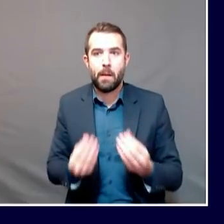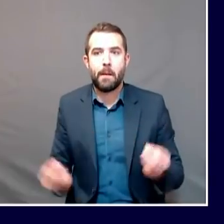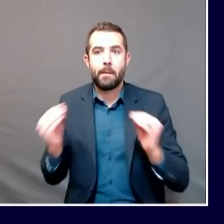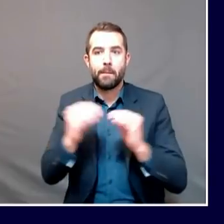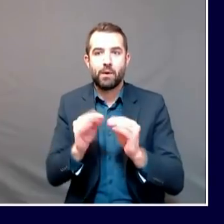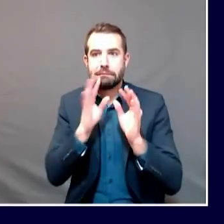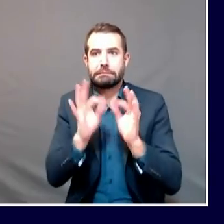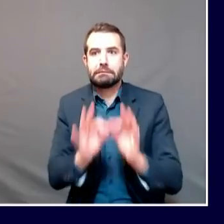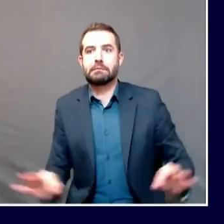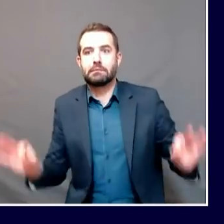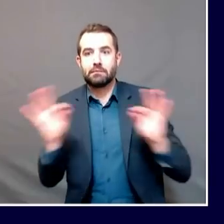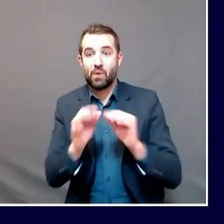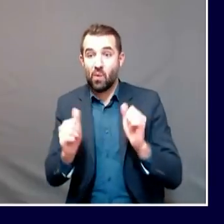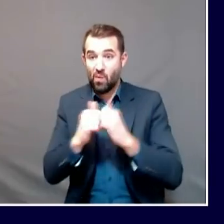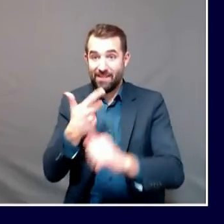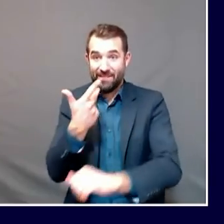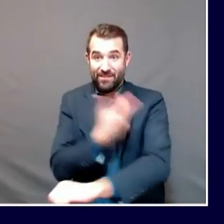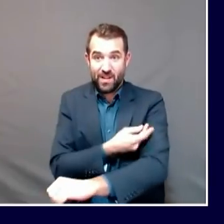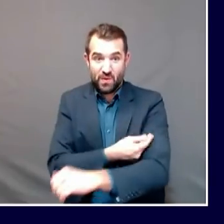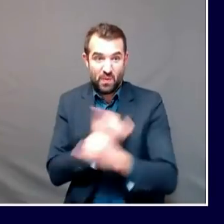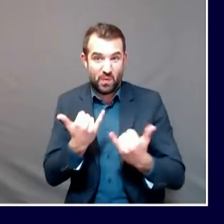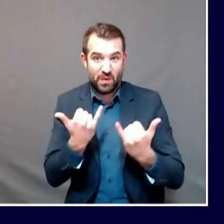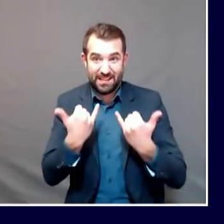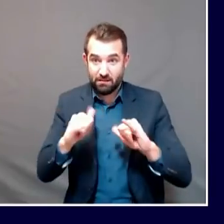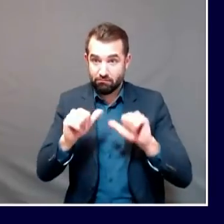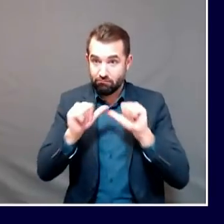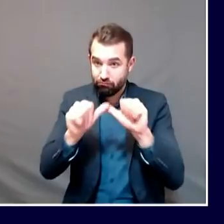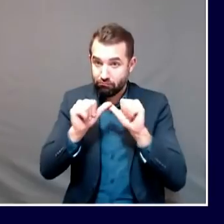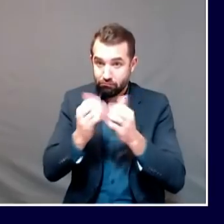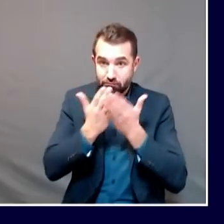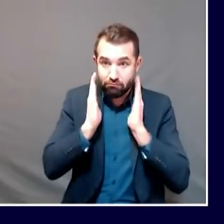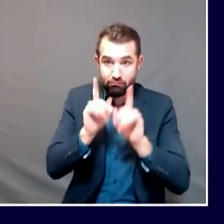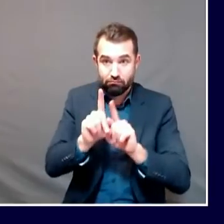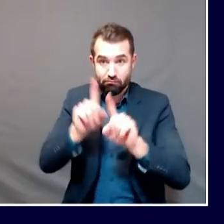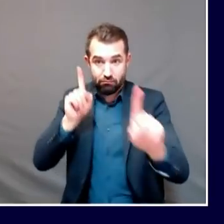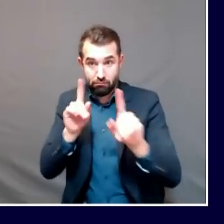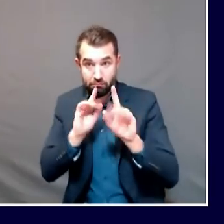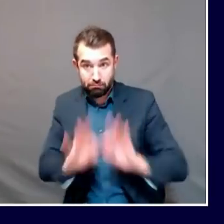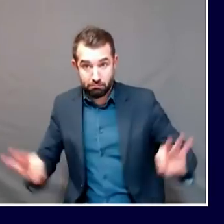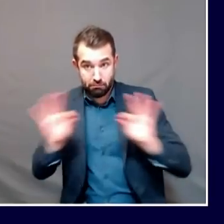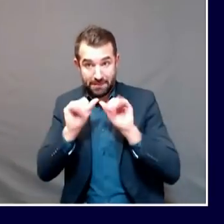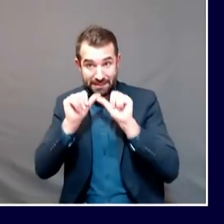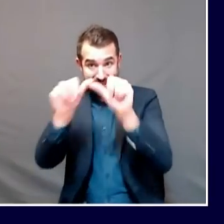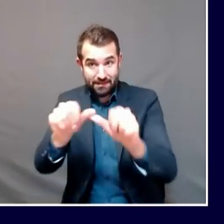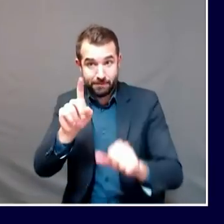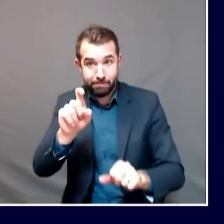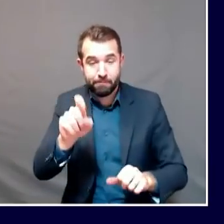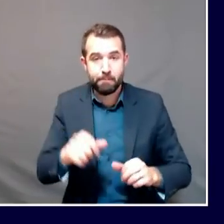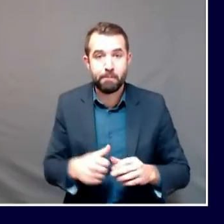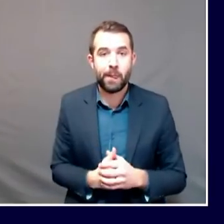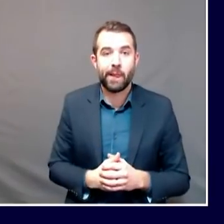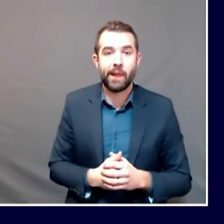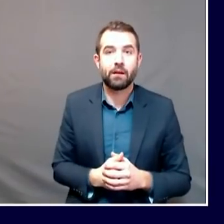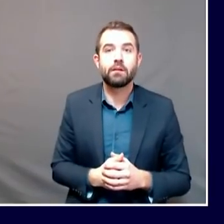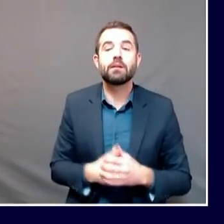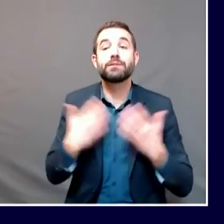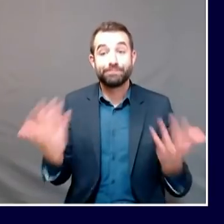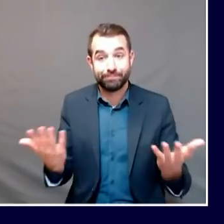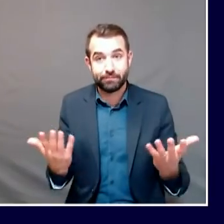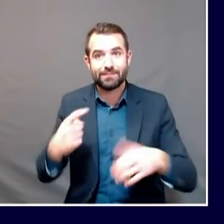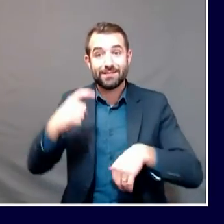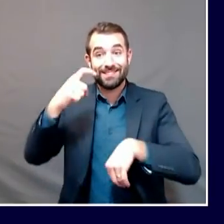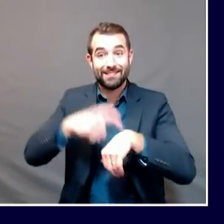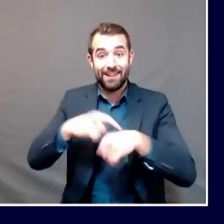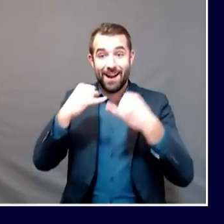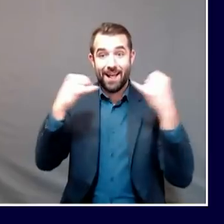that? Sure. So let's first talk about the timeline. And the timeline really does depend on how much vaccine there is